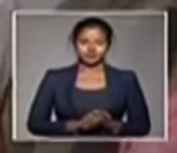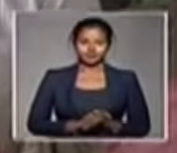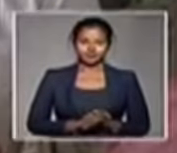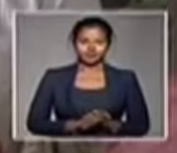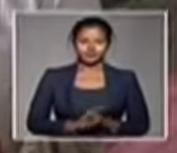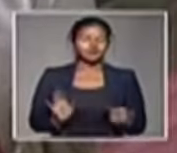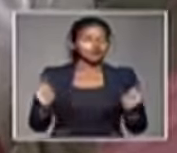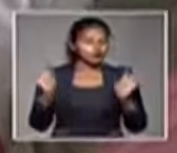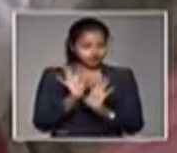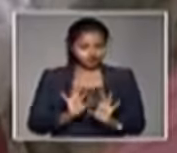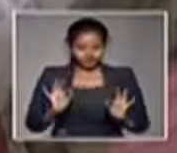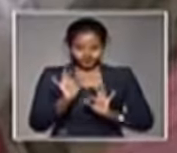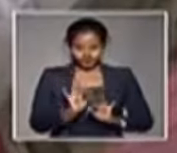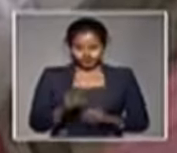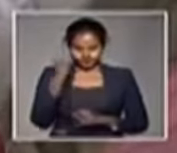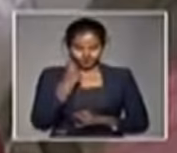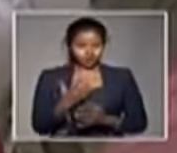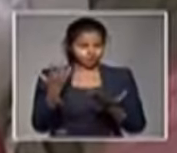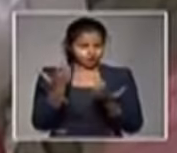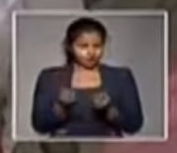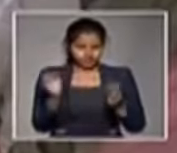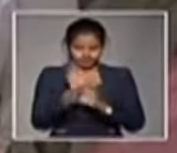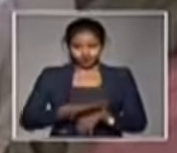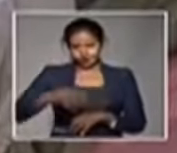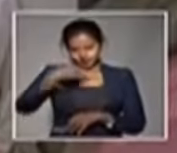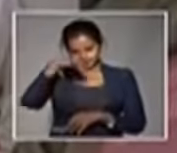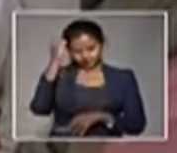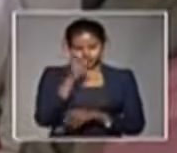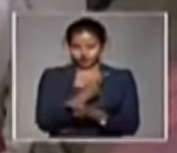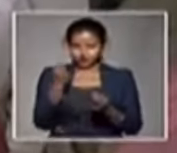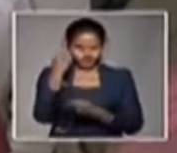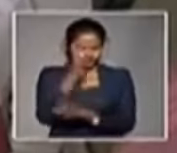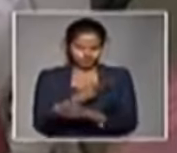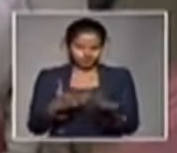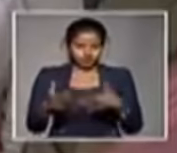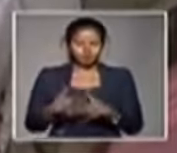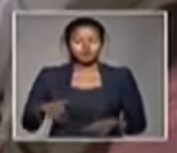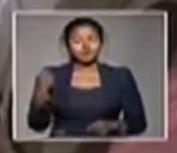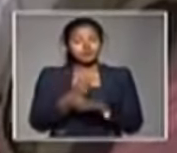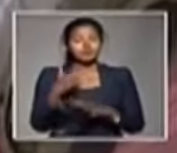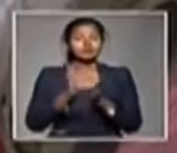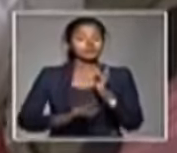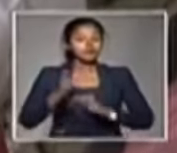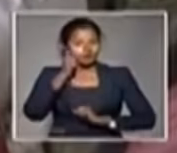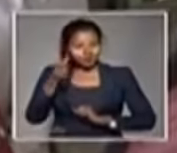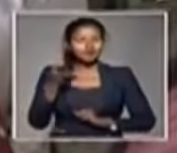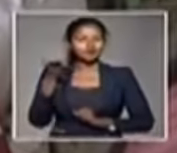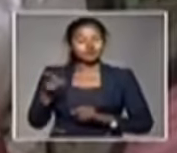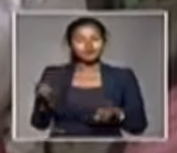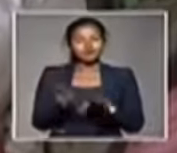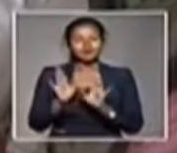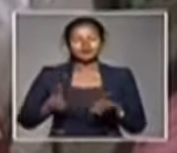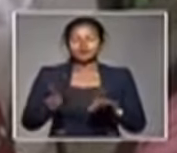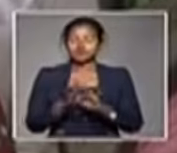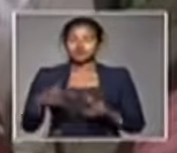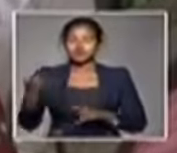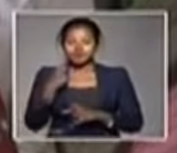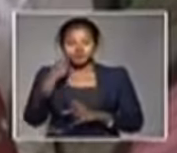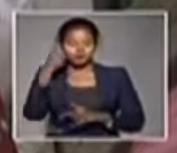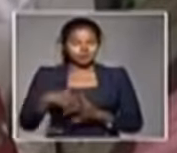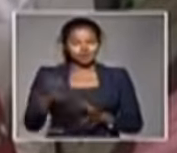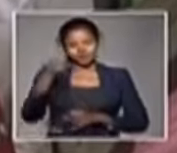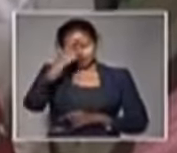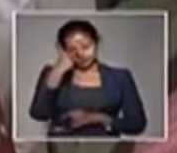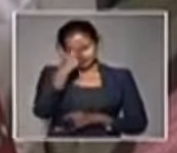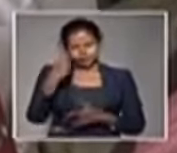No, we did not pledge to form a Sinhalese state. Our justice minister is a Muslim. Whether a person is a Buddhist, Muslim, Burger or Tamil